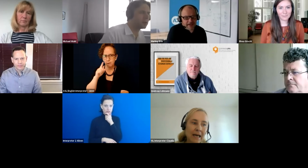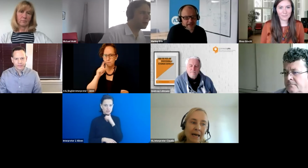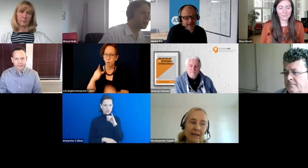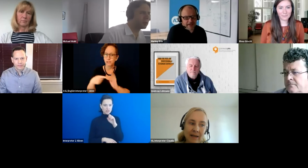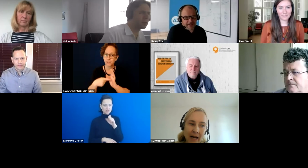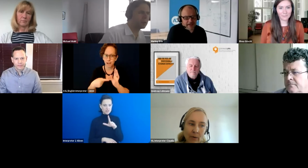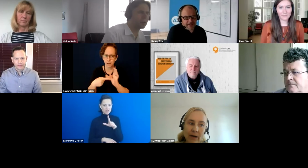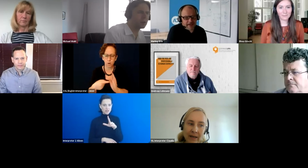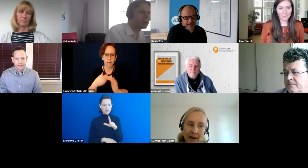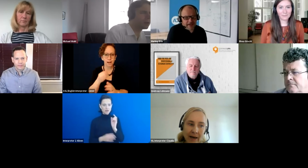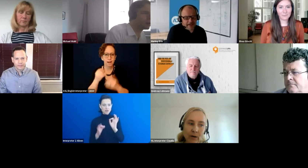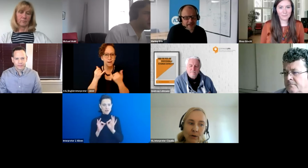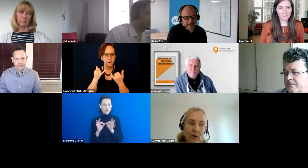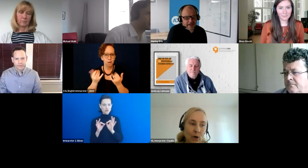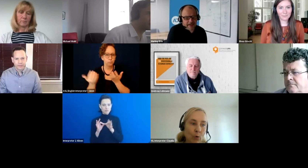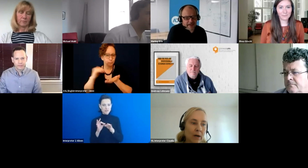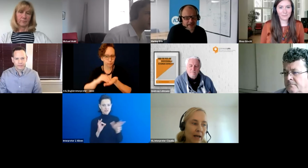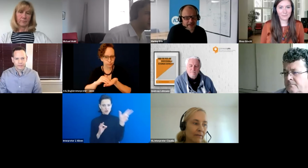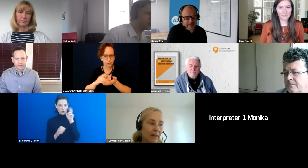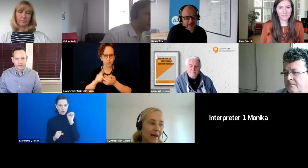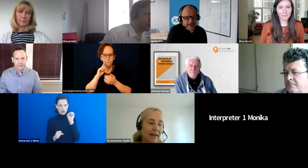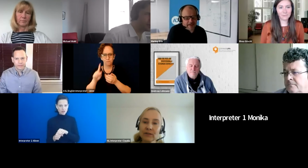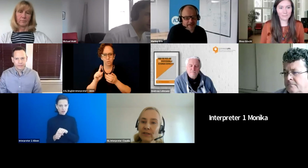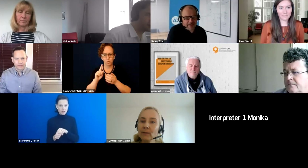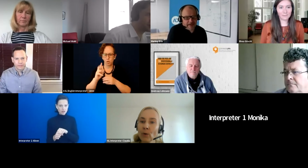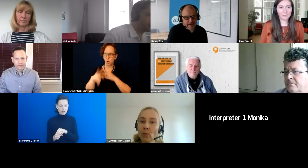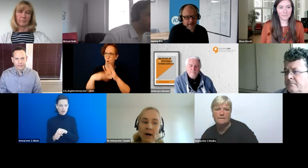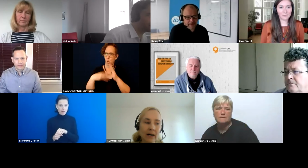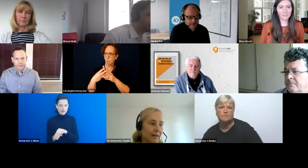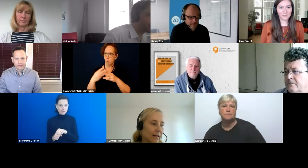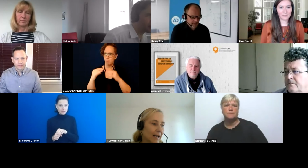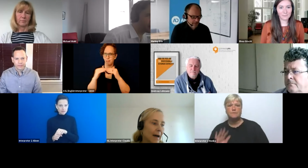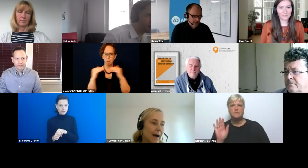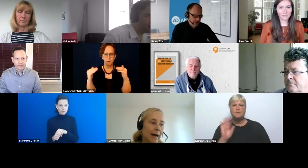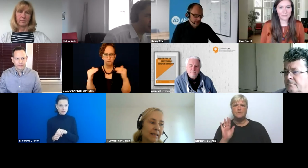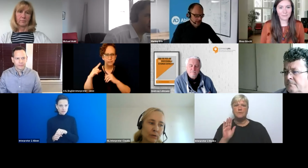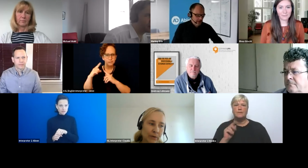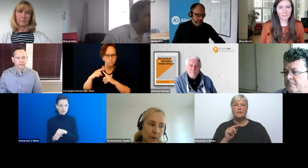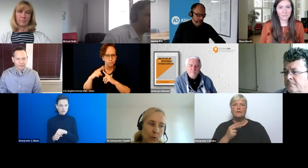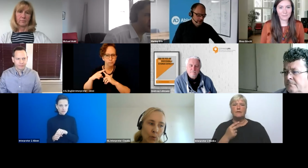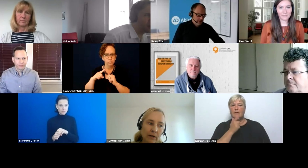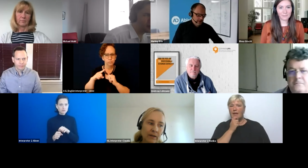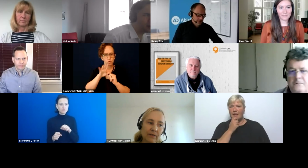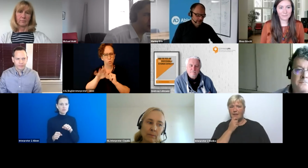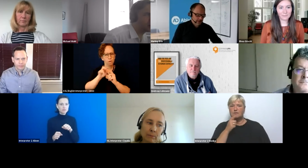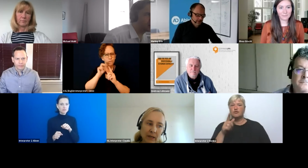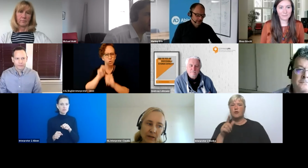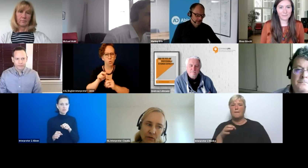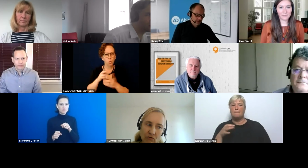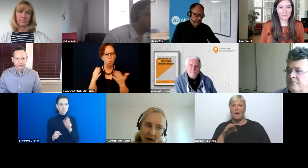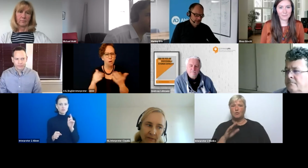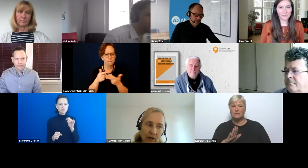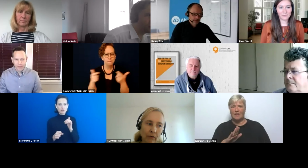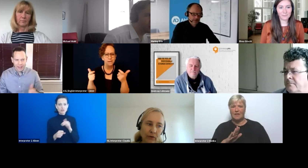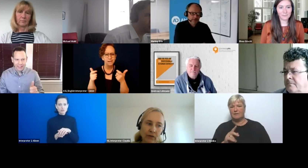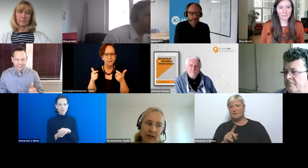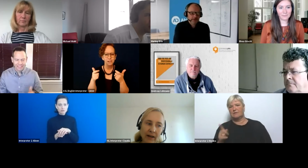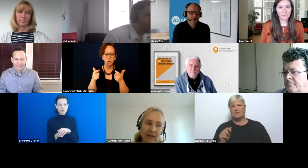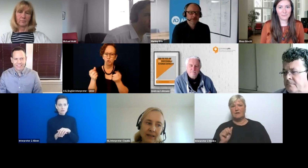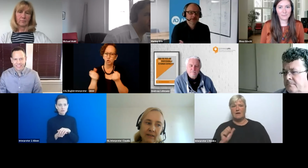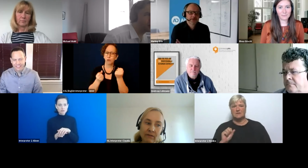example, and now again on a global level at T-Mobile. In your view, what is the biggest driver